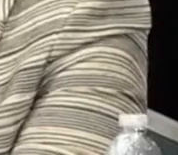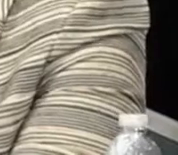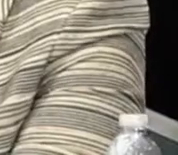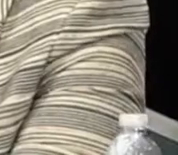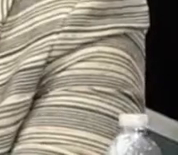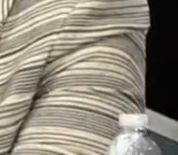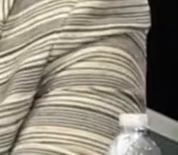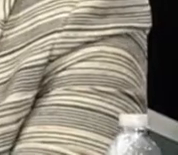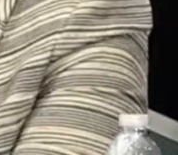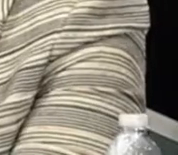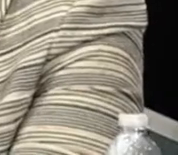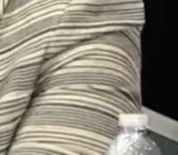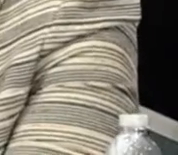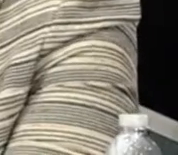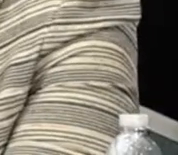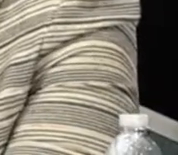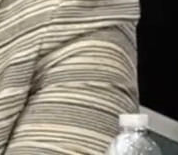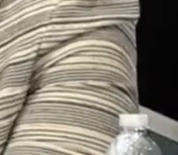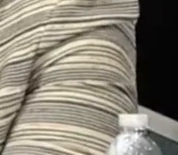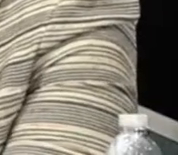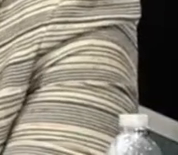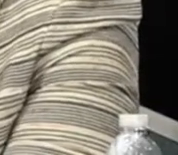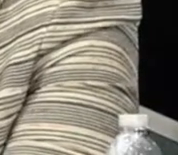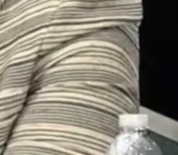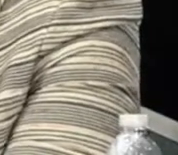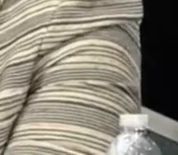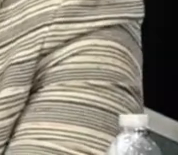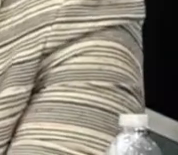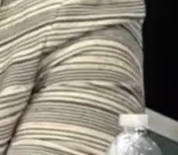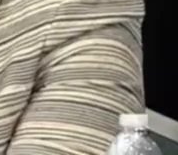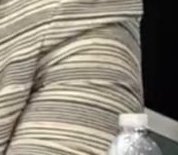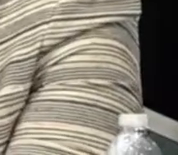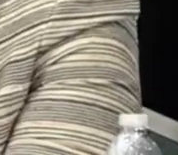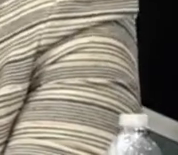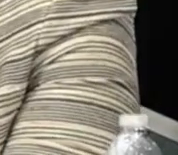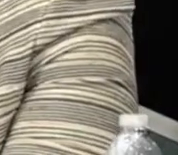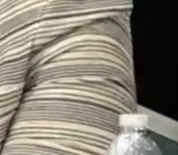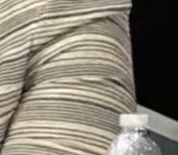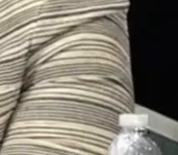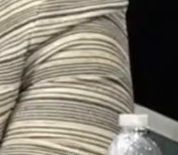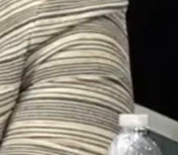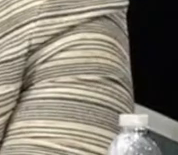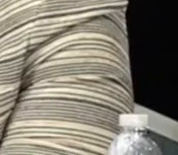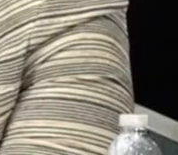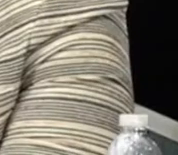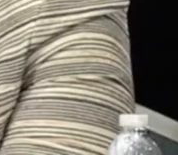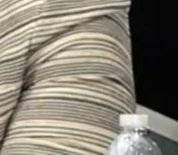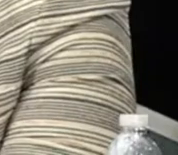financing, you need to know exactly where you're standing. And in order to do that, you need to understand